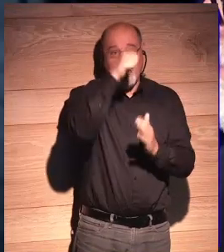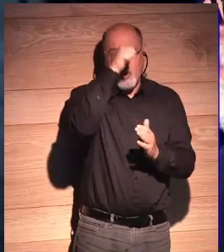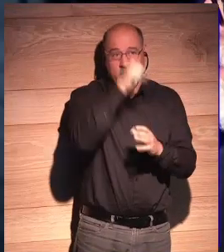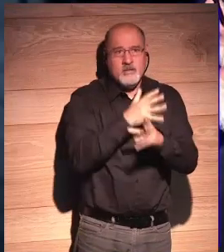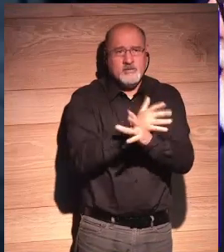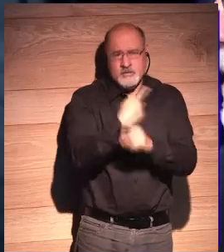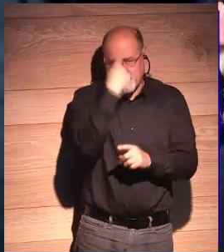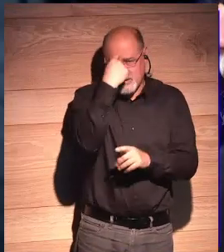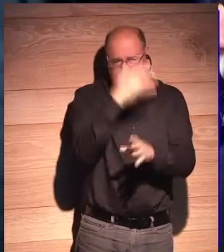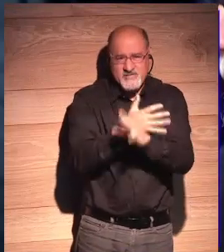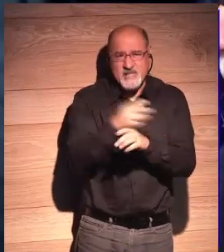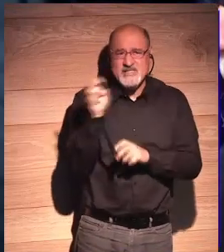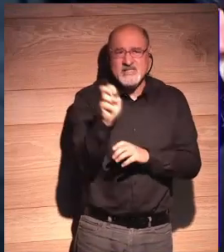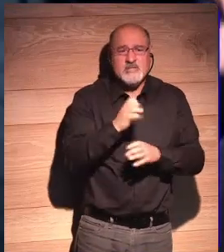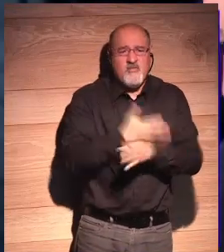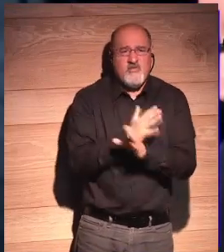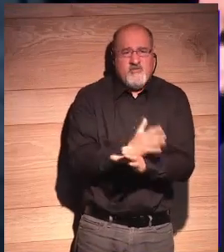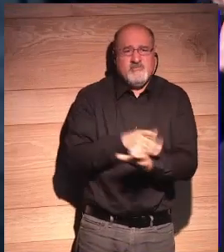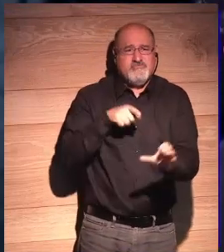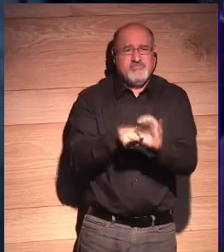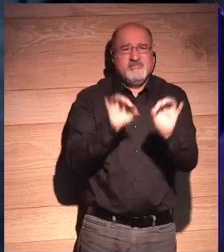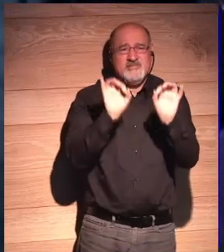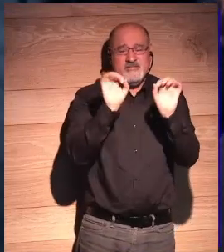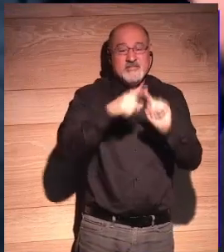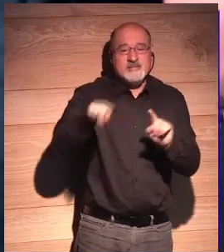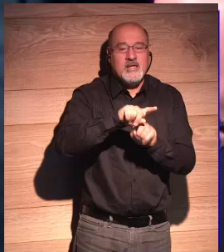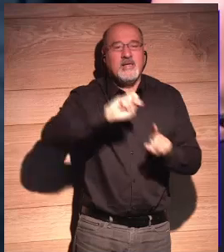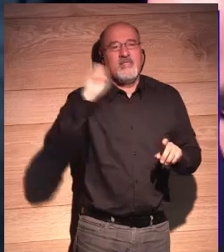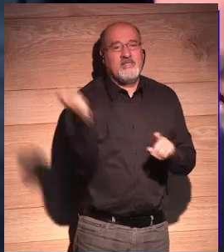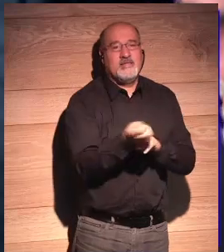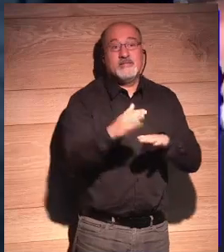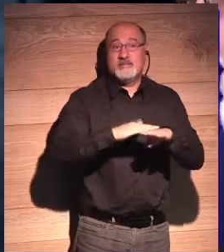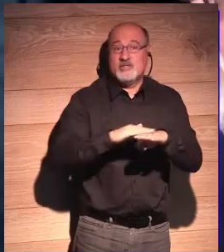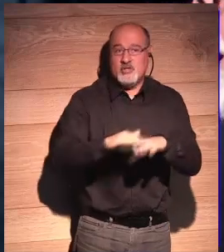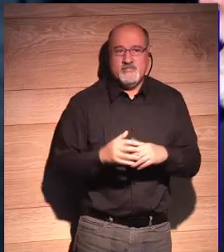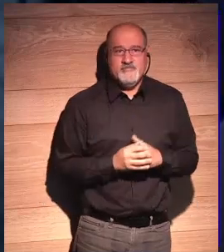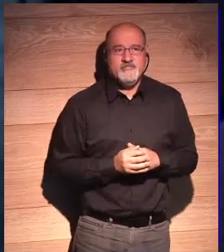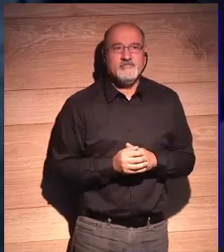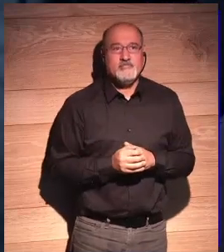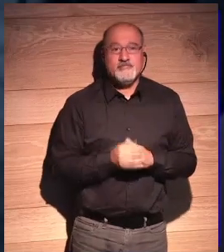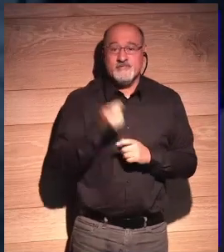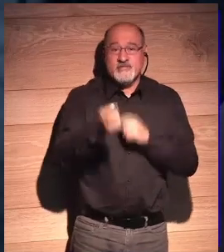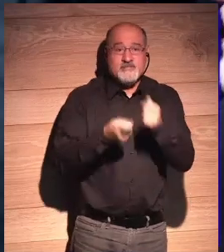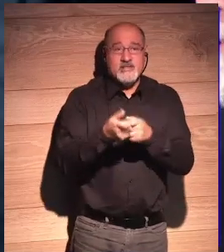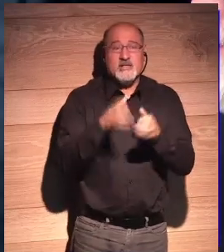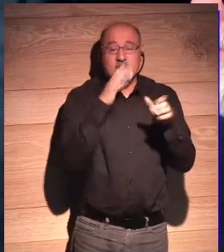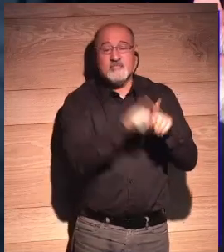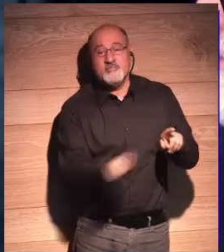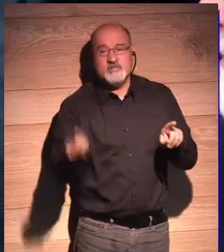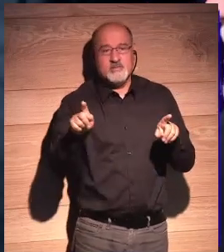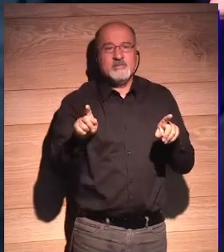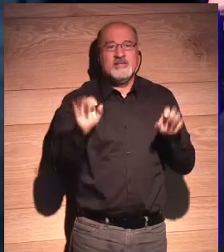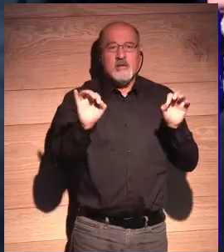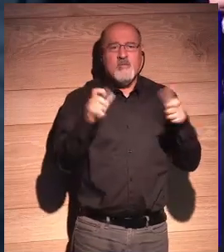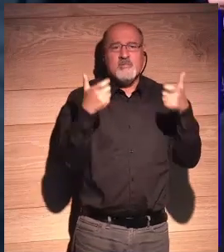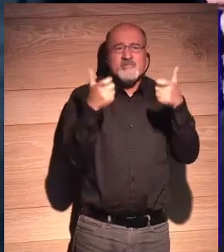man that wanted to fuck insects. And step by step, Poco a poco su estilo. and step by step, he's still open